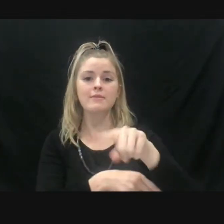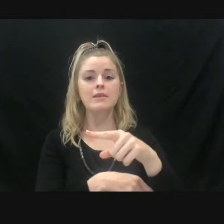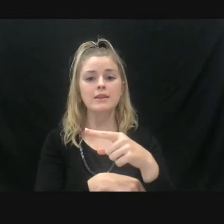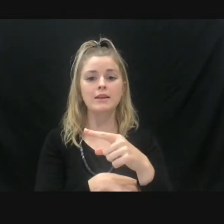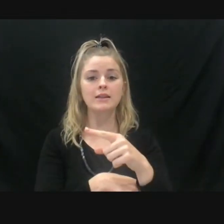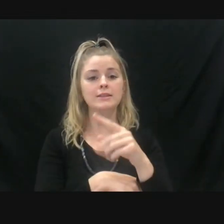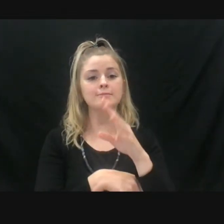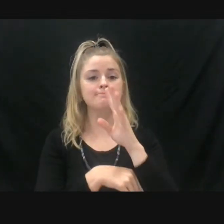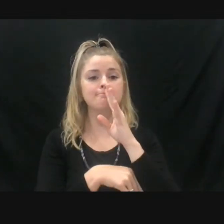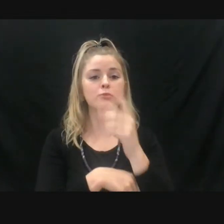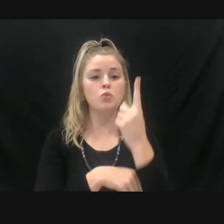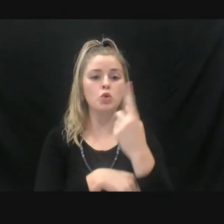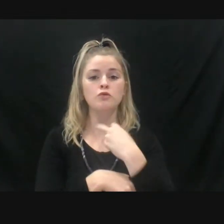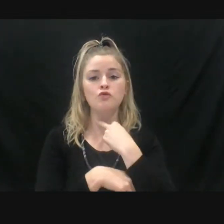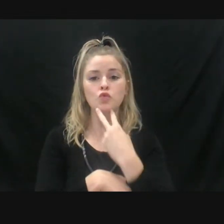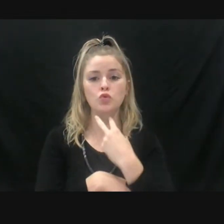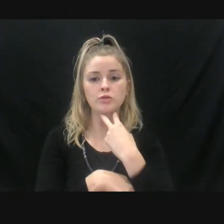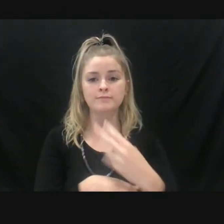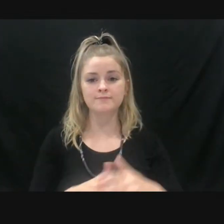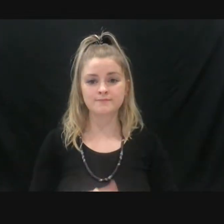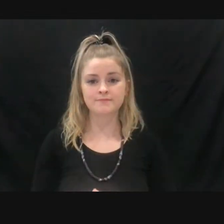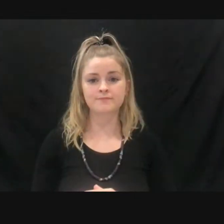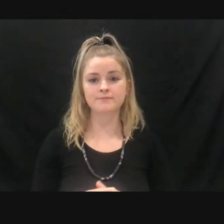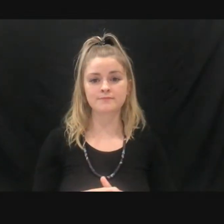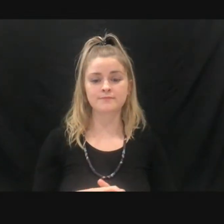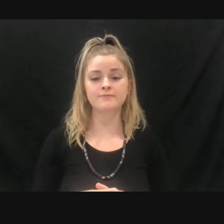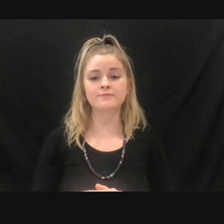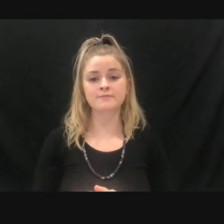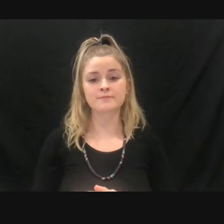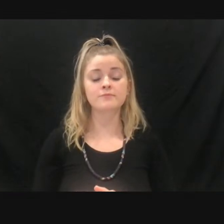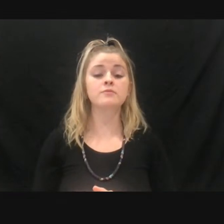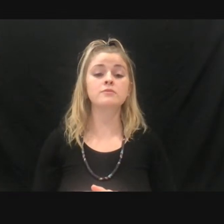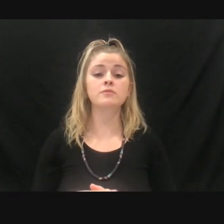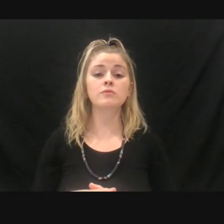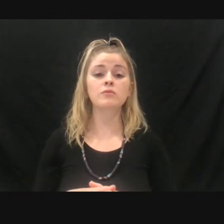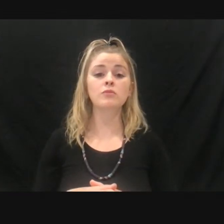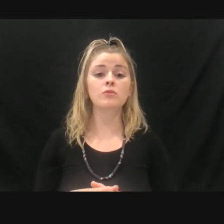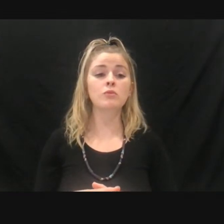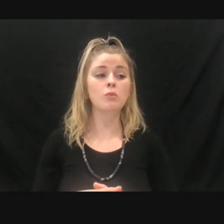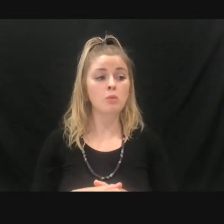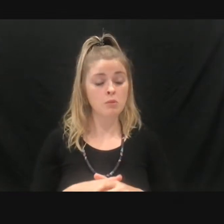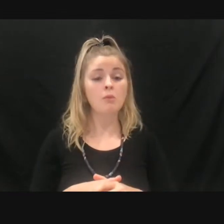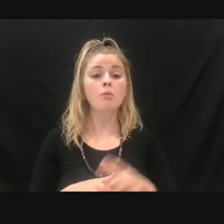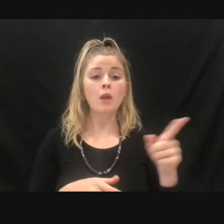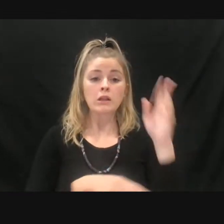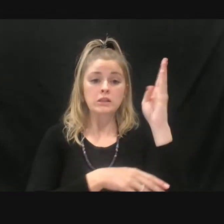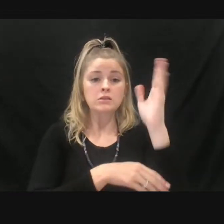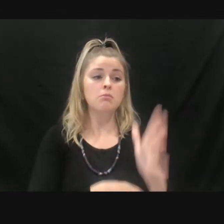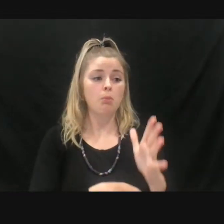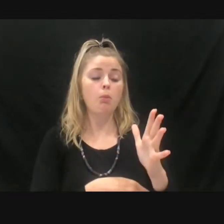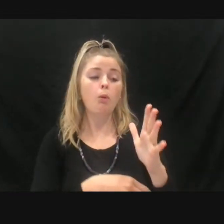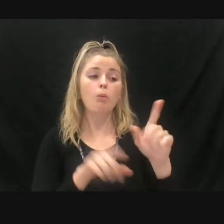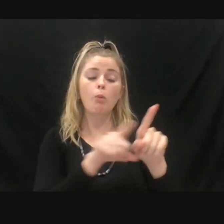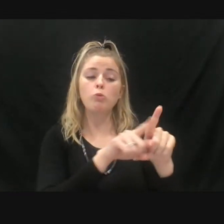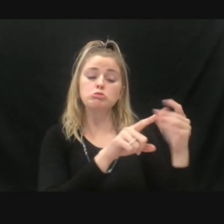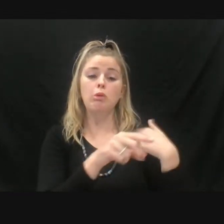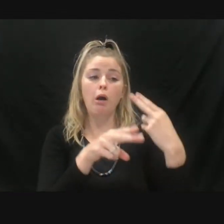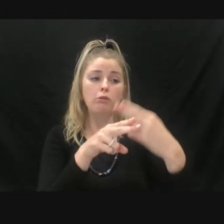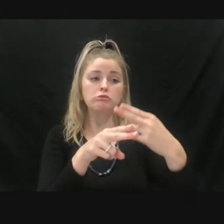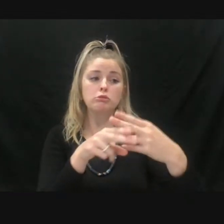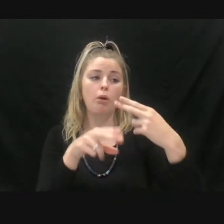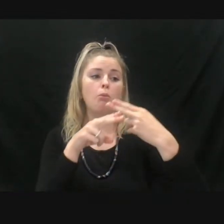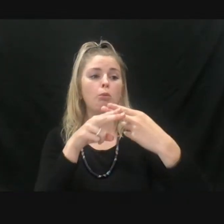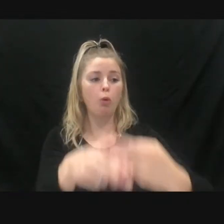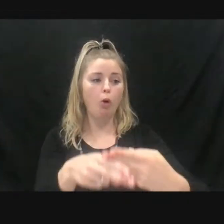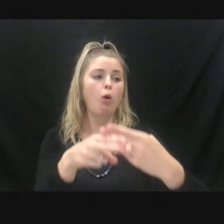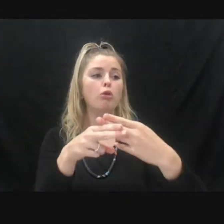Drew Shuptar-Rayvis. He also has the indigenous name of Blue Corn, is a citizen and the